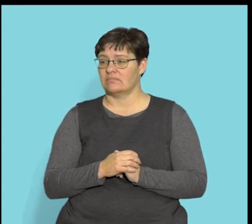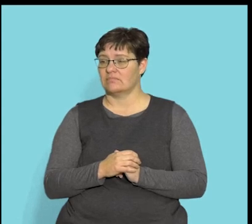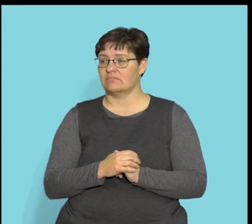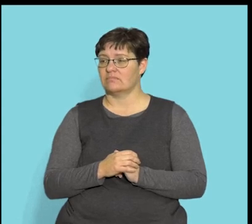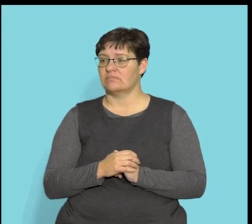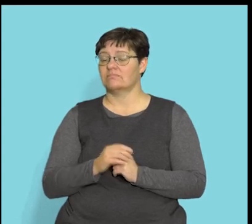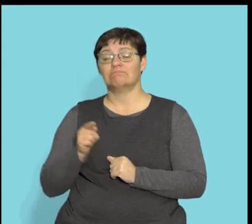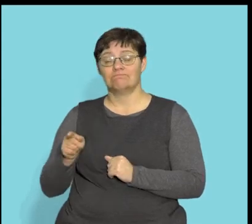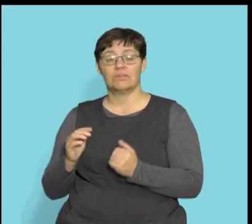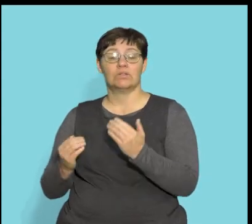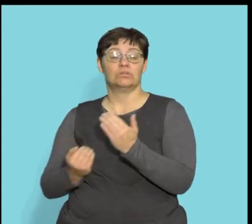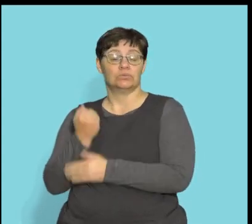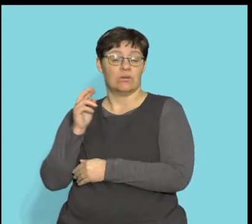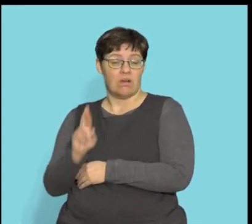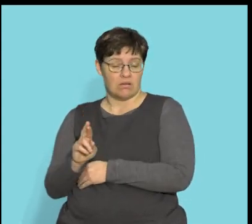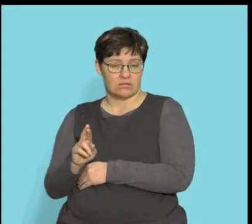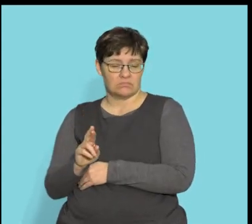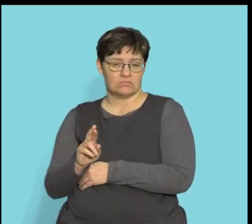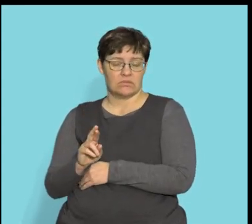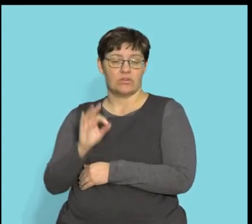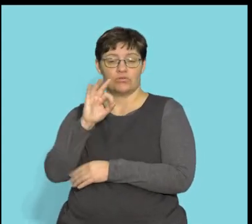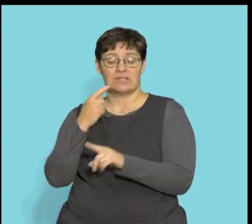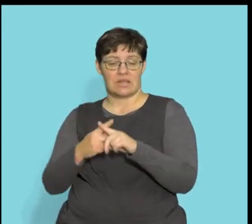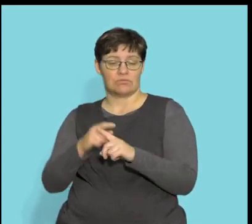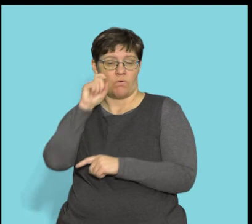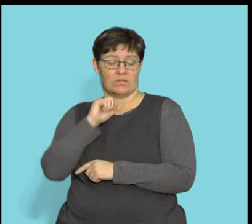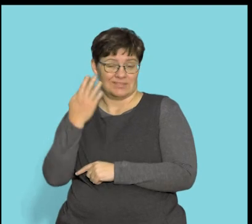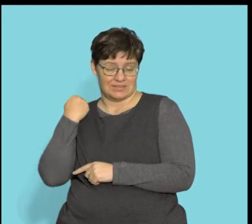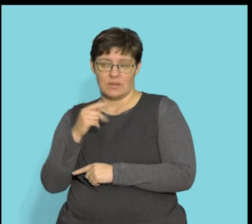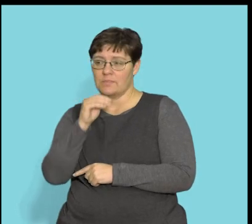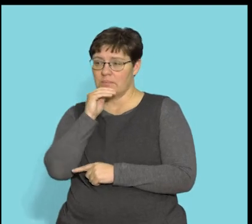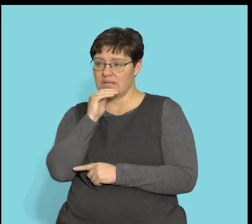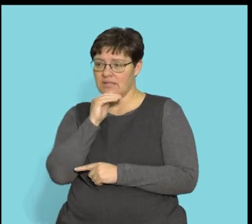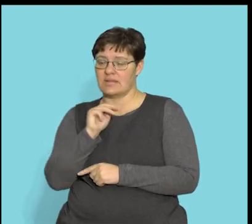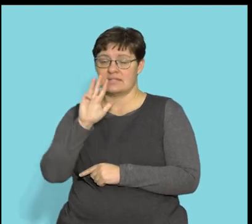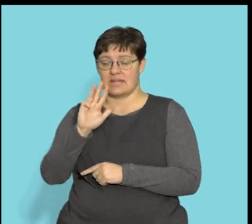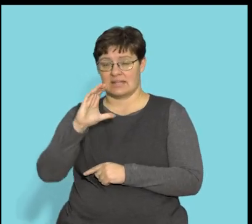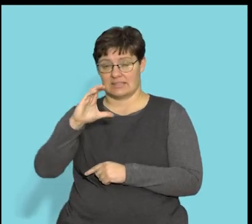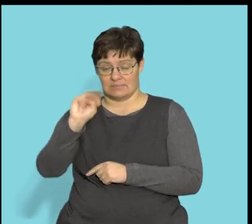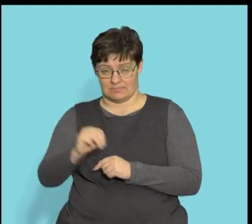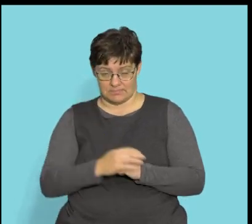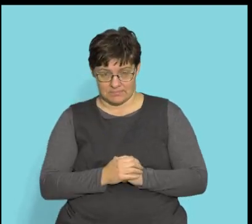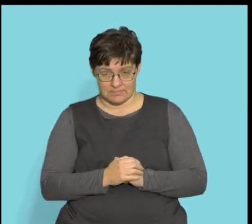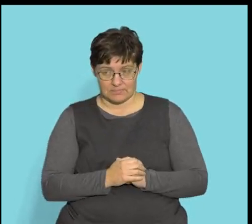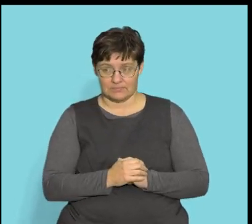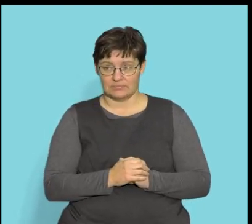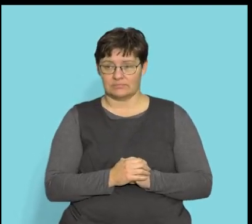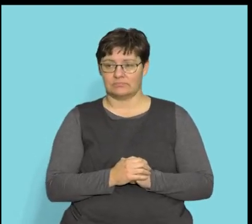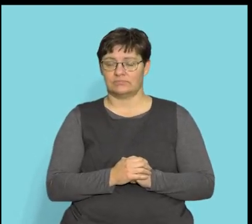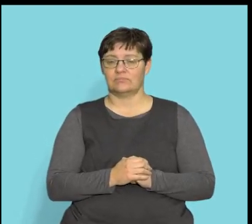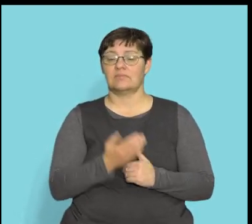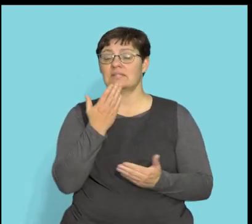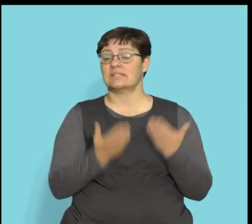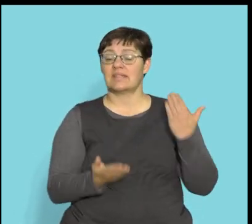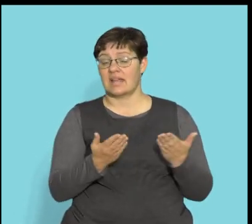new radius is going to be 3 times my old radius. So this is going to be 9 centimeters. So the